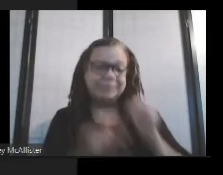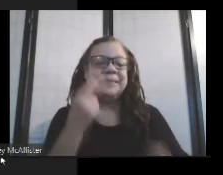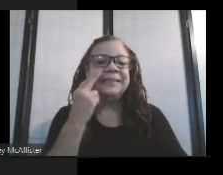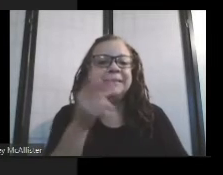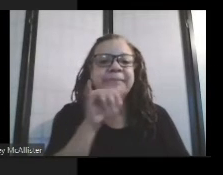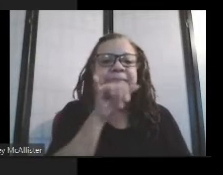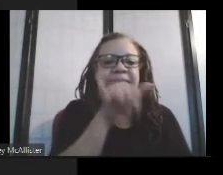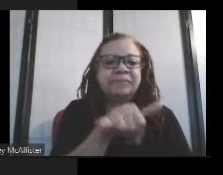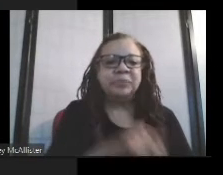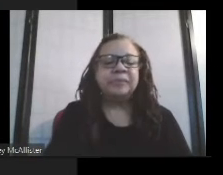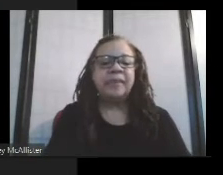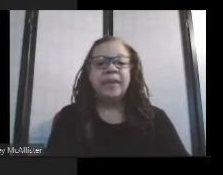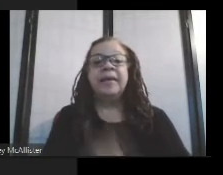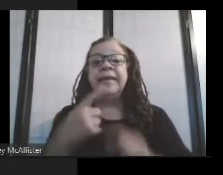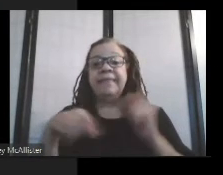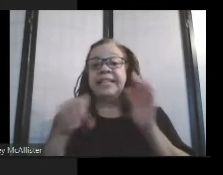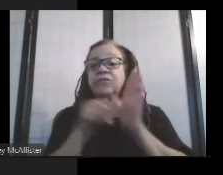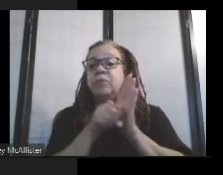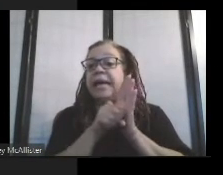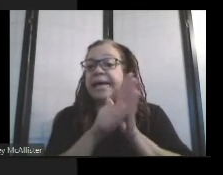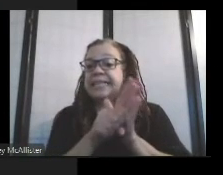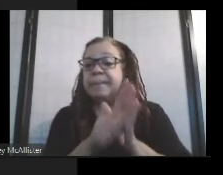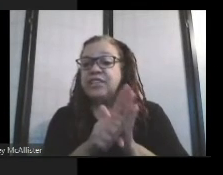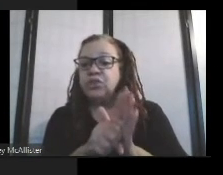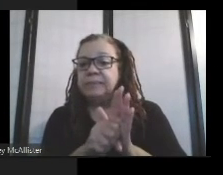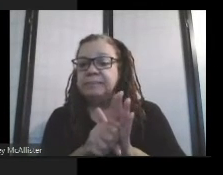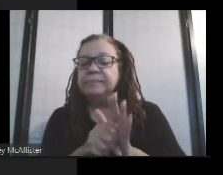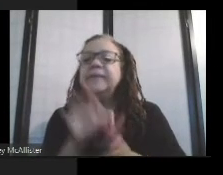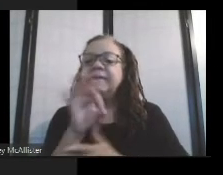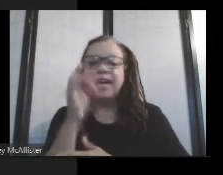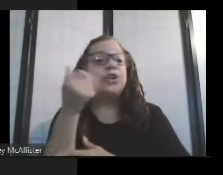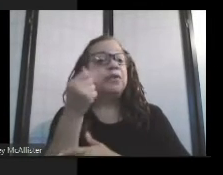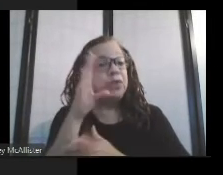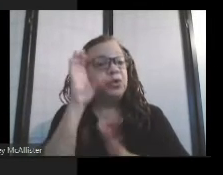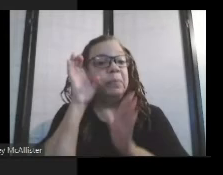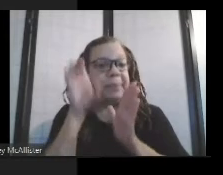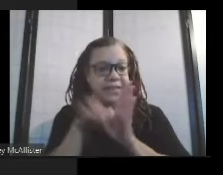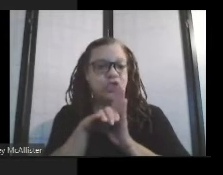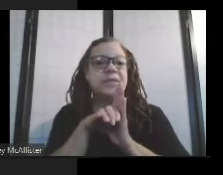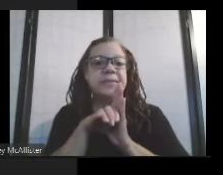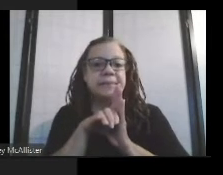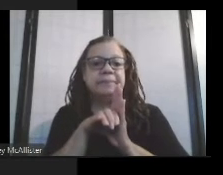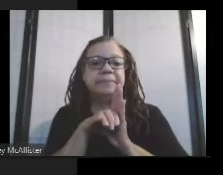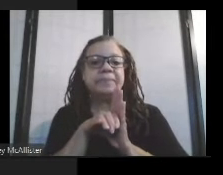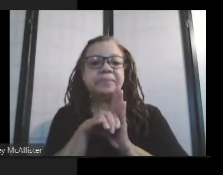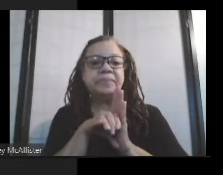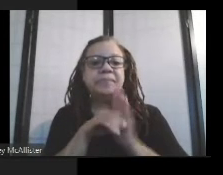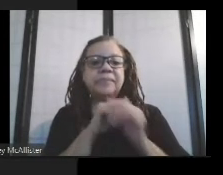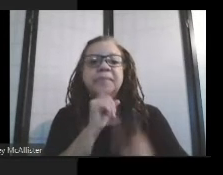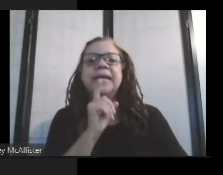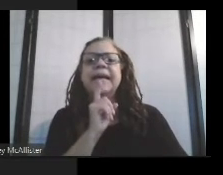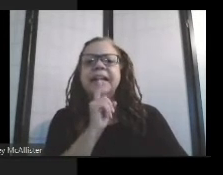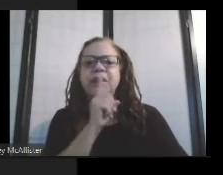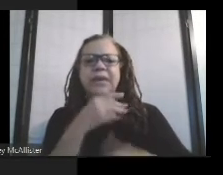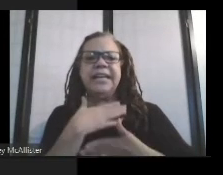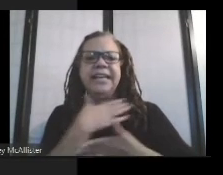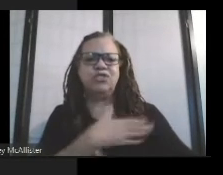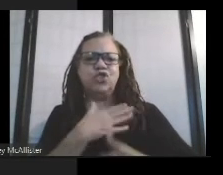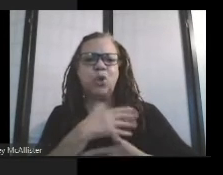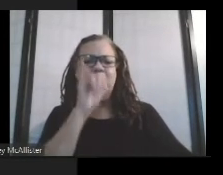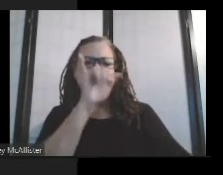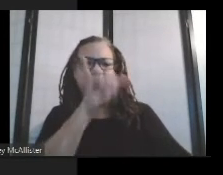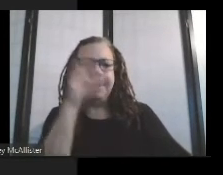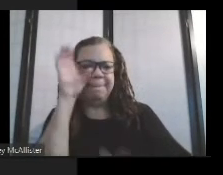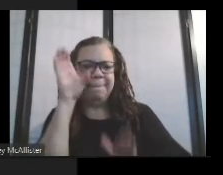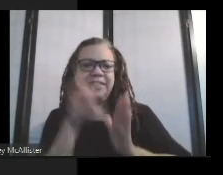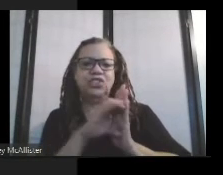So can you see that? This is from the exhibition. Yeah. So I found a few pictures of the exhibition itself, and I just really enjoyed